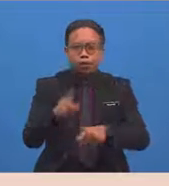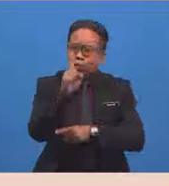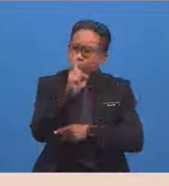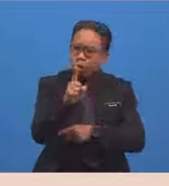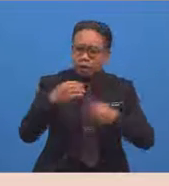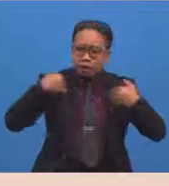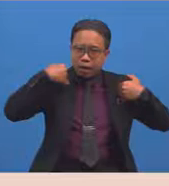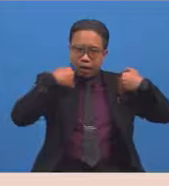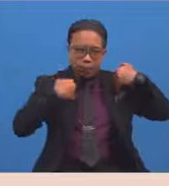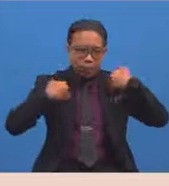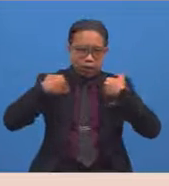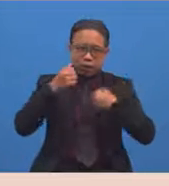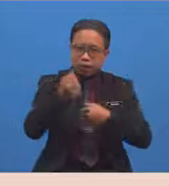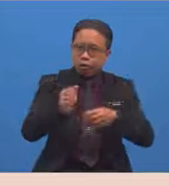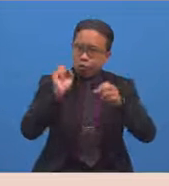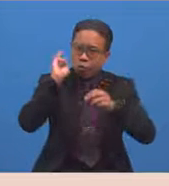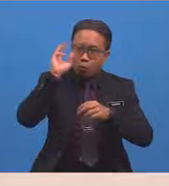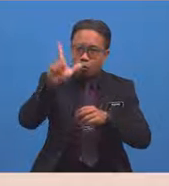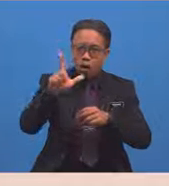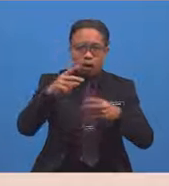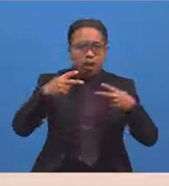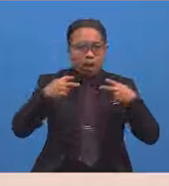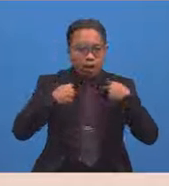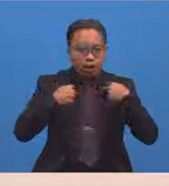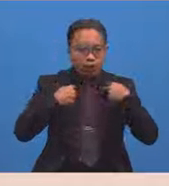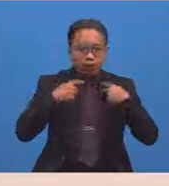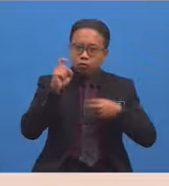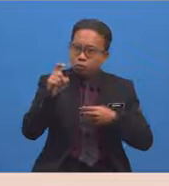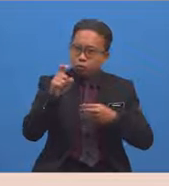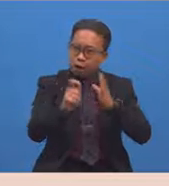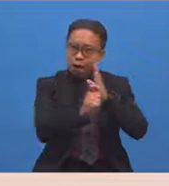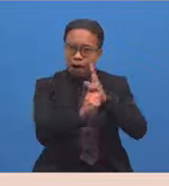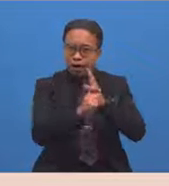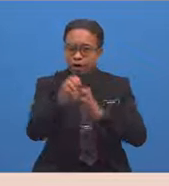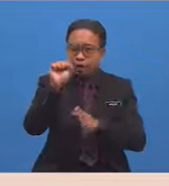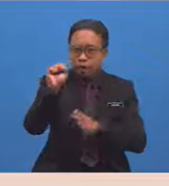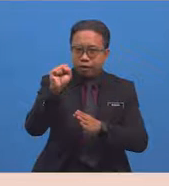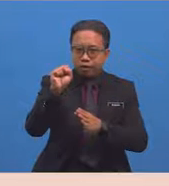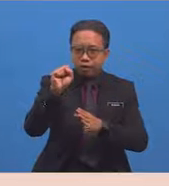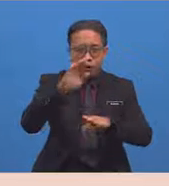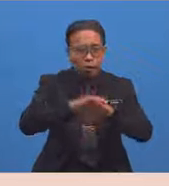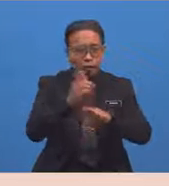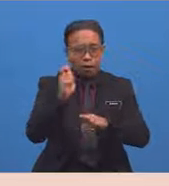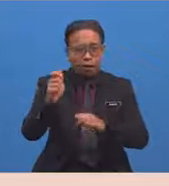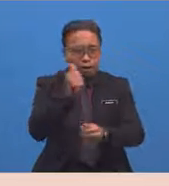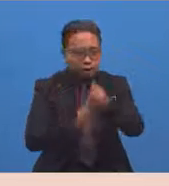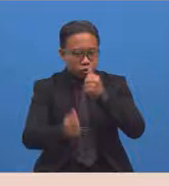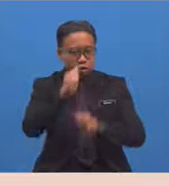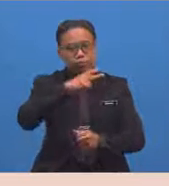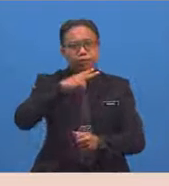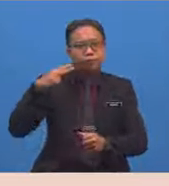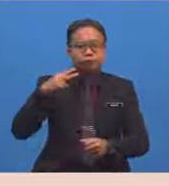one animal, you will and you must have to add S on the action